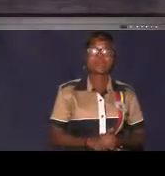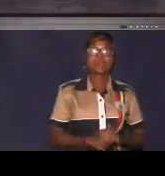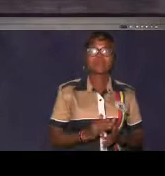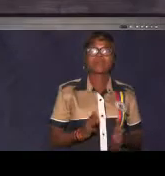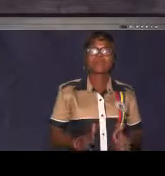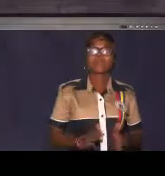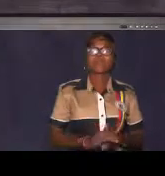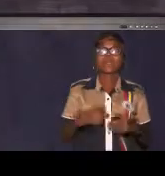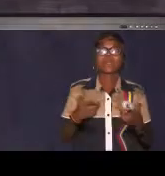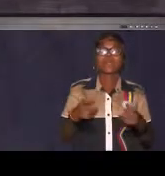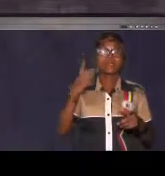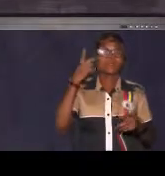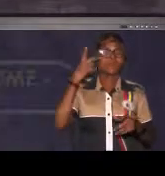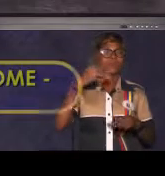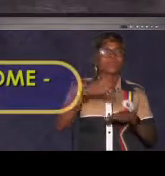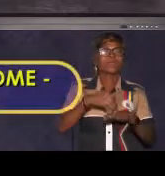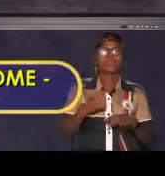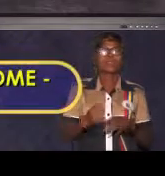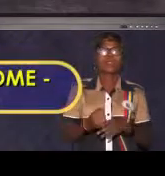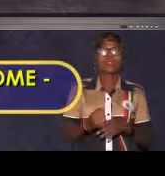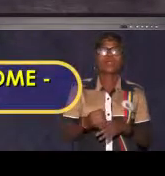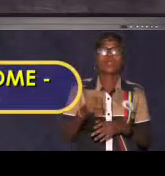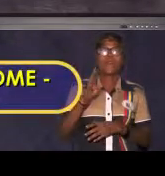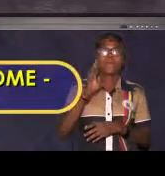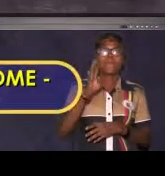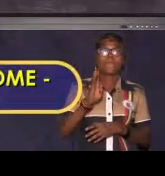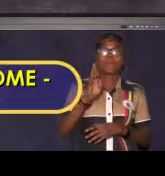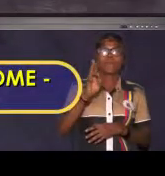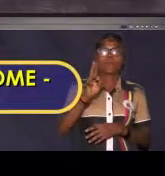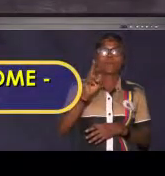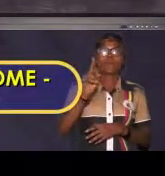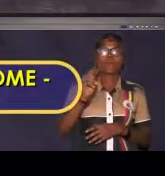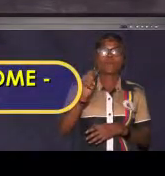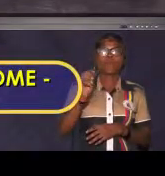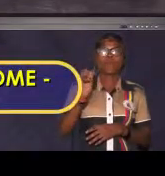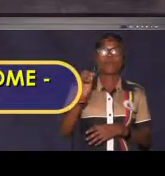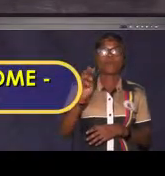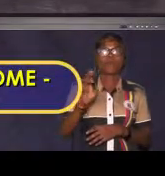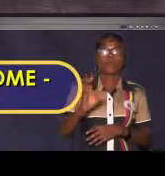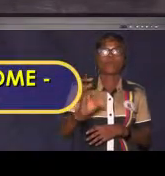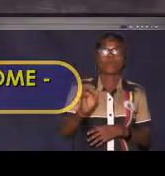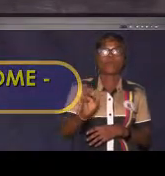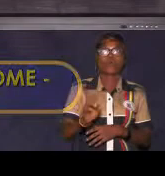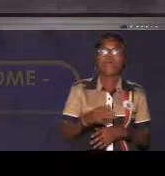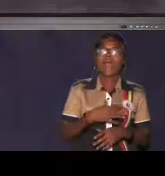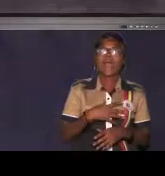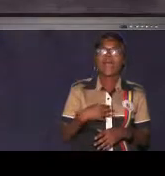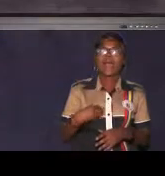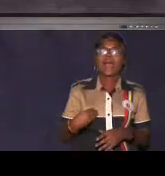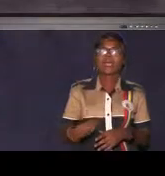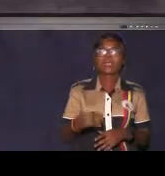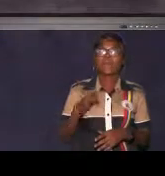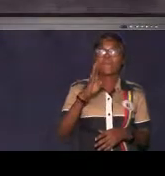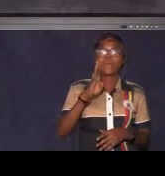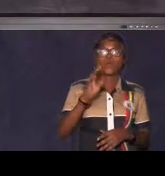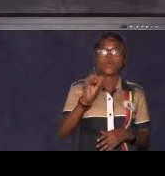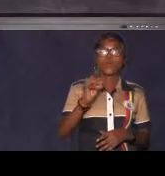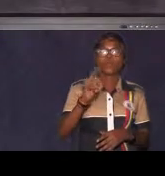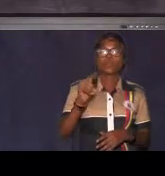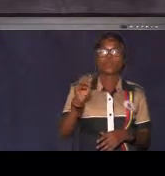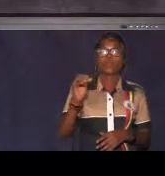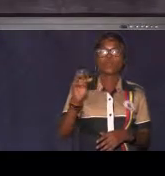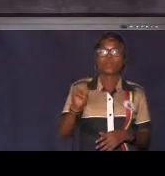coming actors. Now let's look at buttock versus bottom. Buttock and